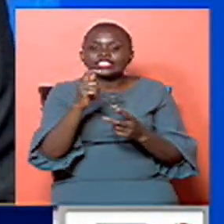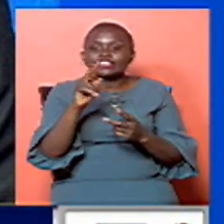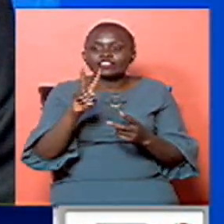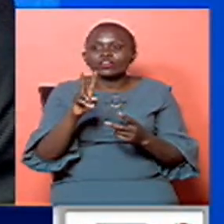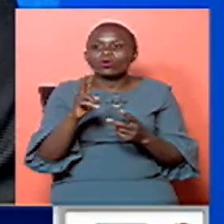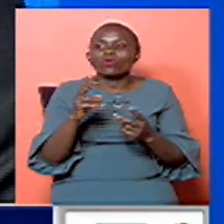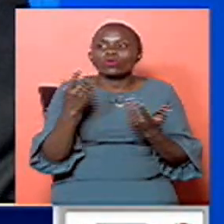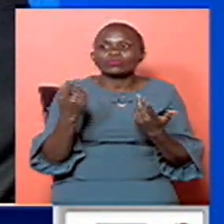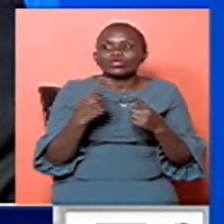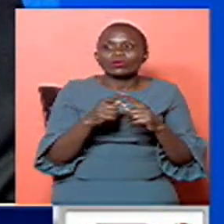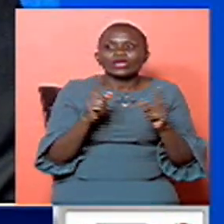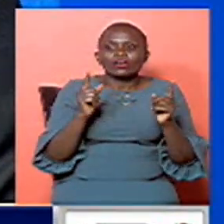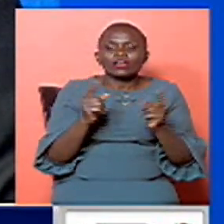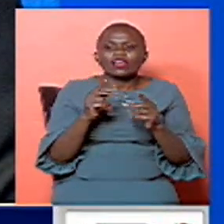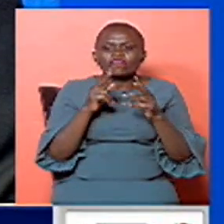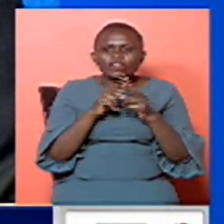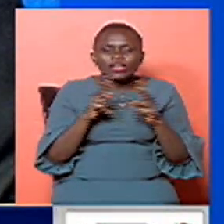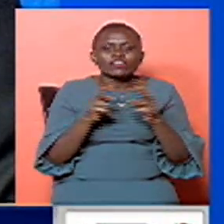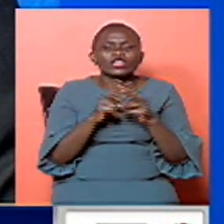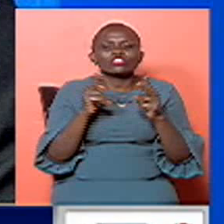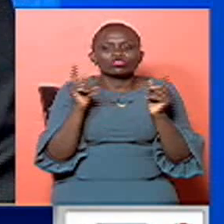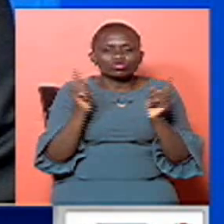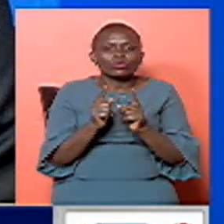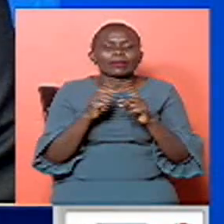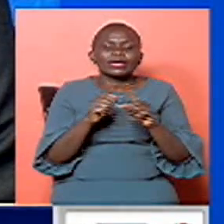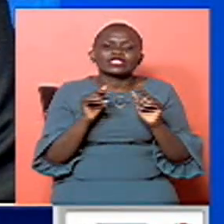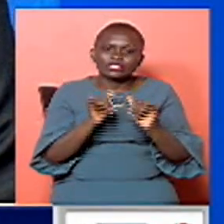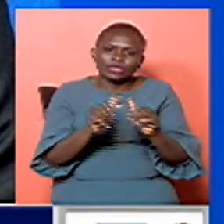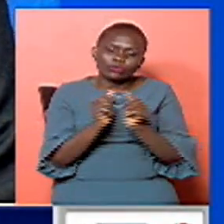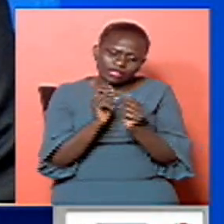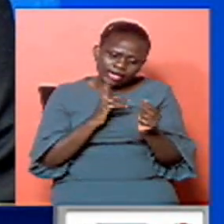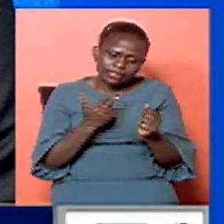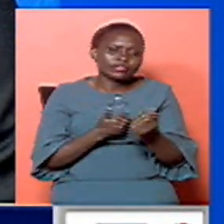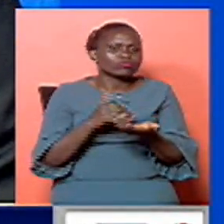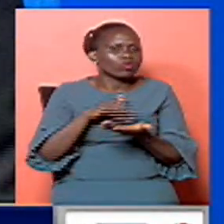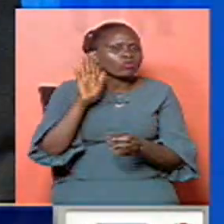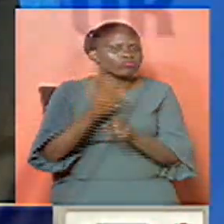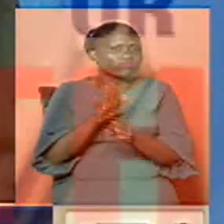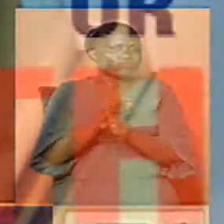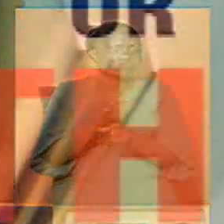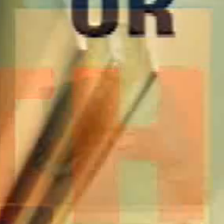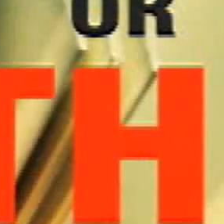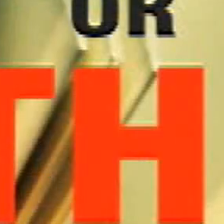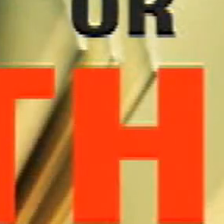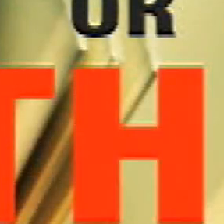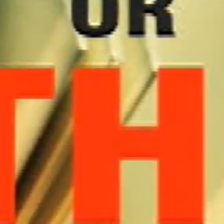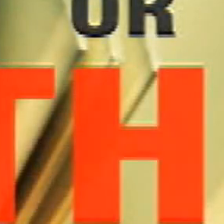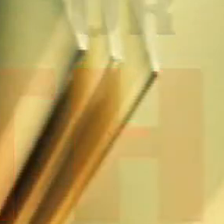Edition. We are going to take a very, very short breather, but do stay with us. We have a lot more in store for you.